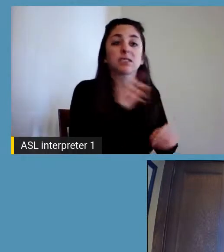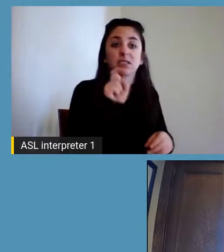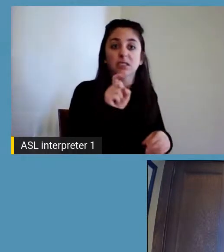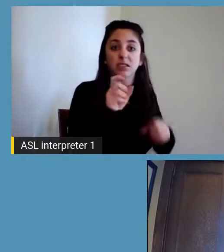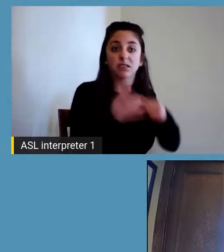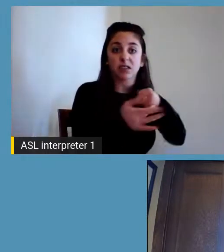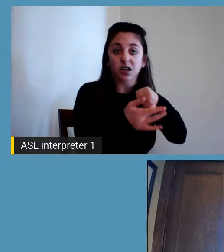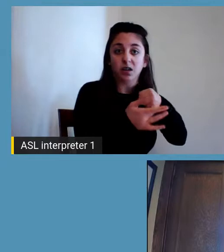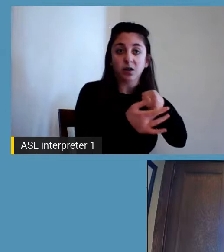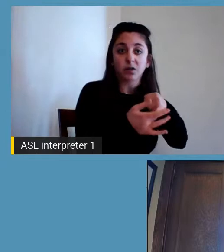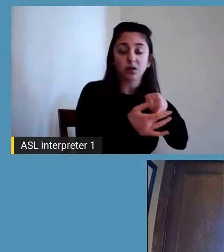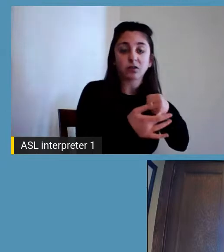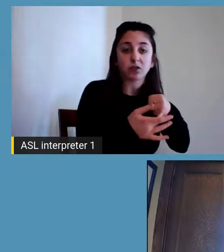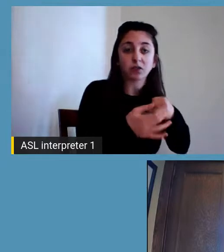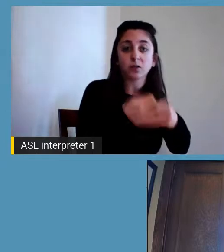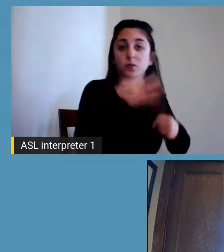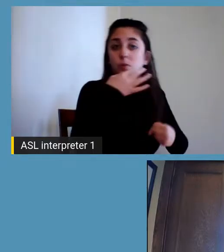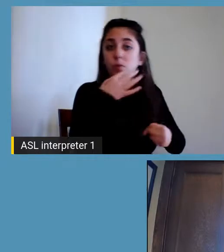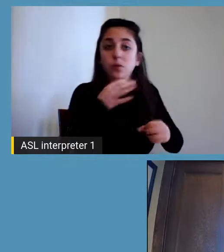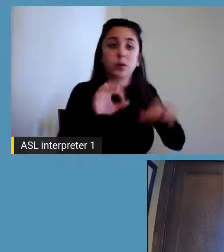or a combination of both?